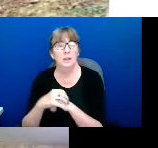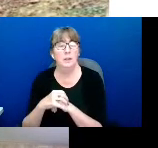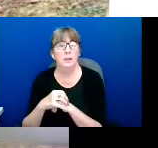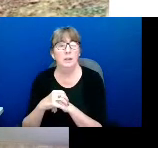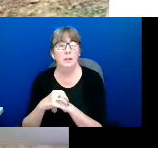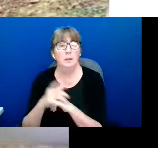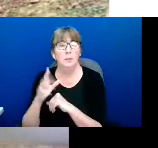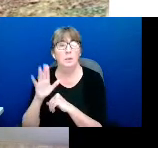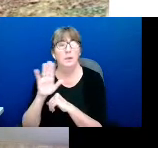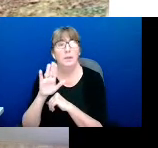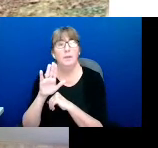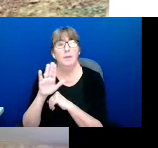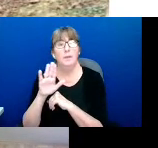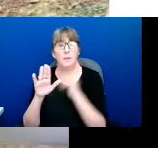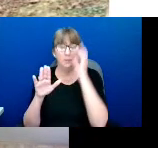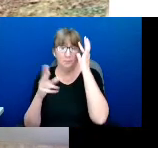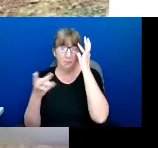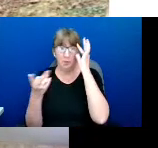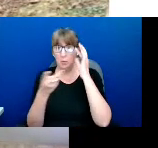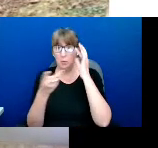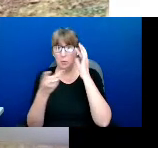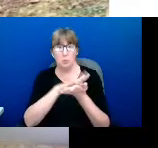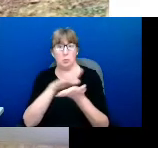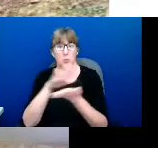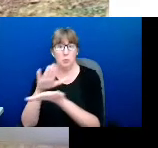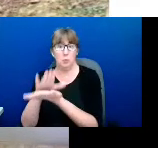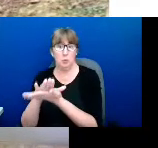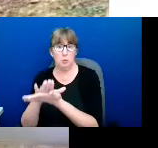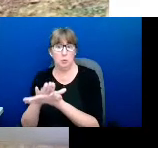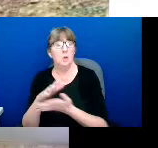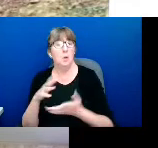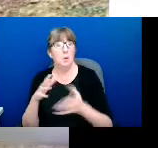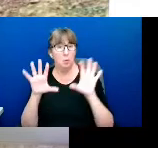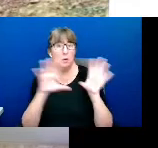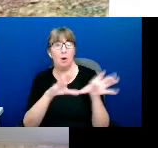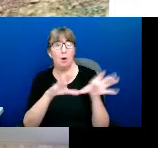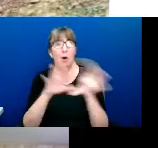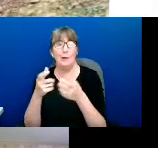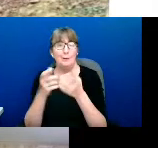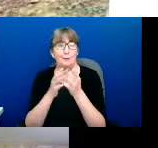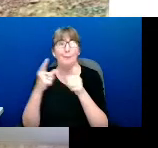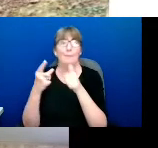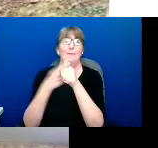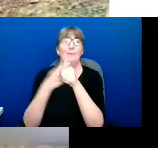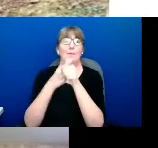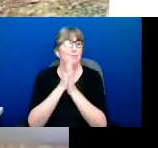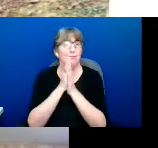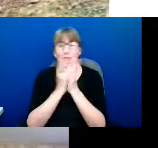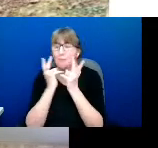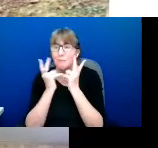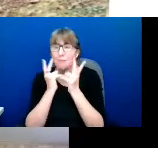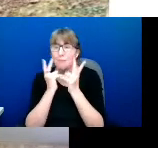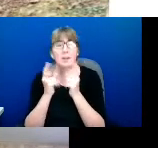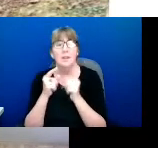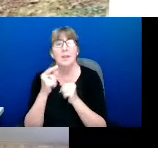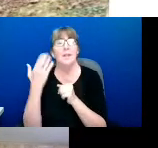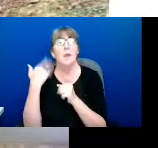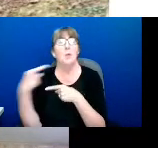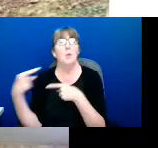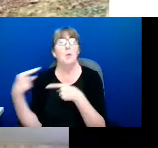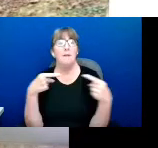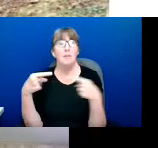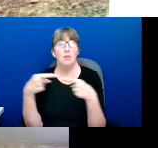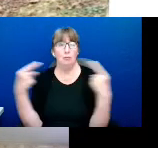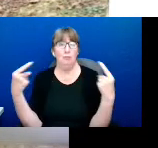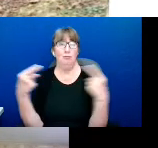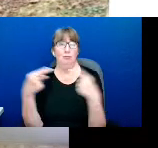Midland Trail and Fayetteville are arch rivals, or they were arch rivals. So they sort of used that rivalry, and Fayetteville